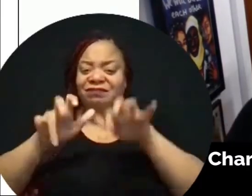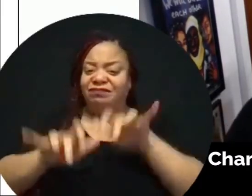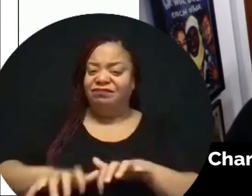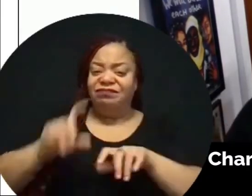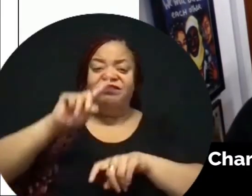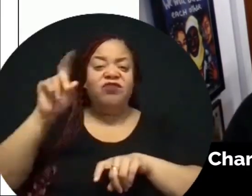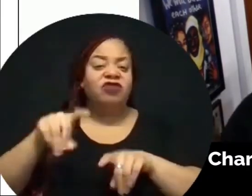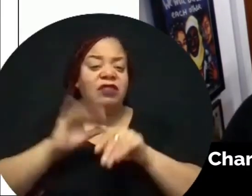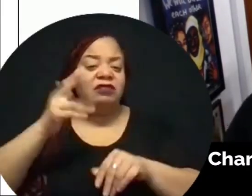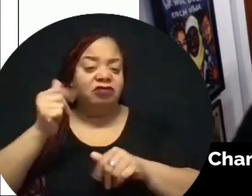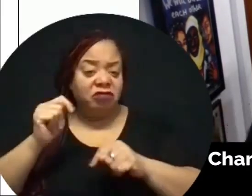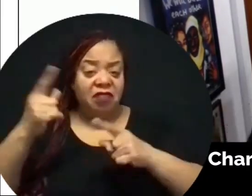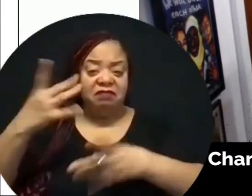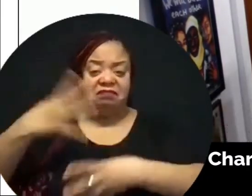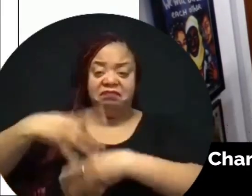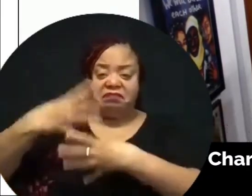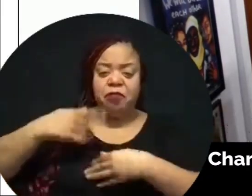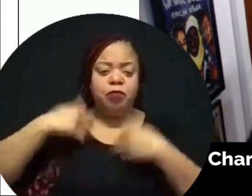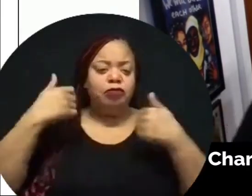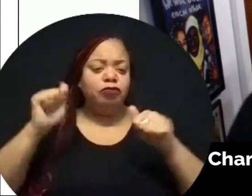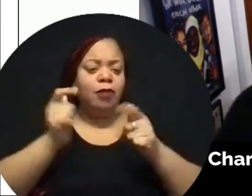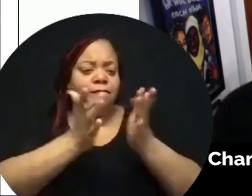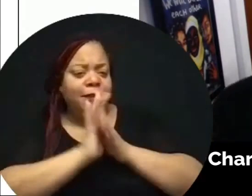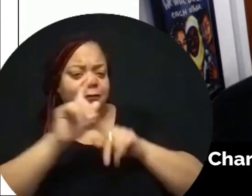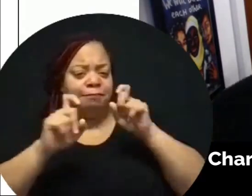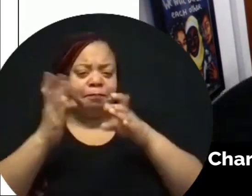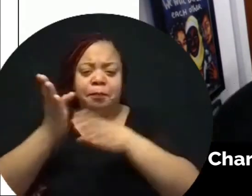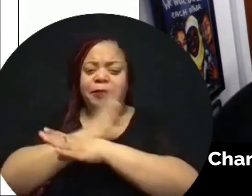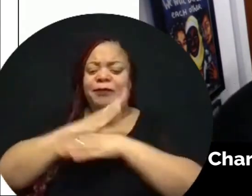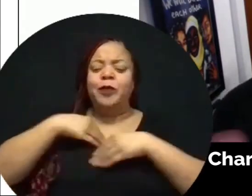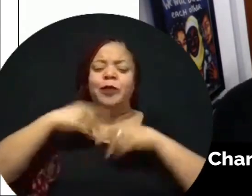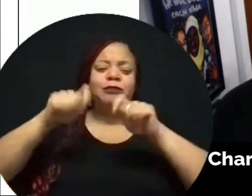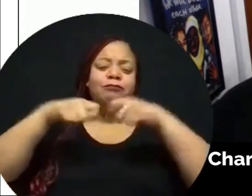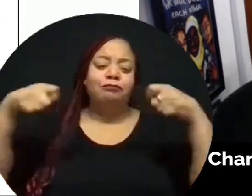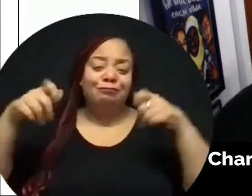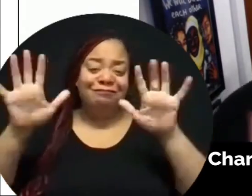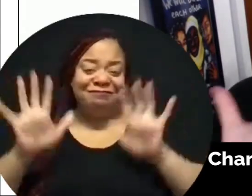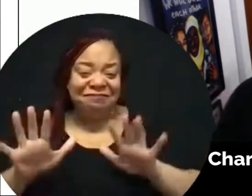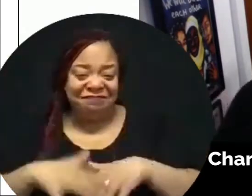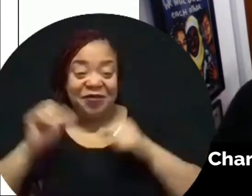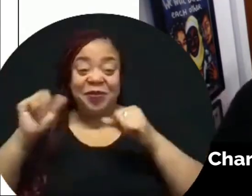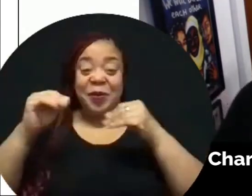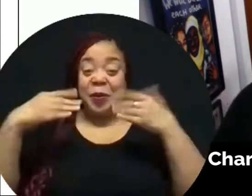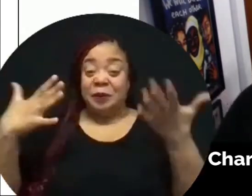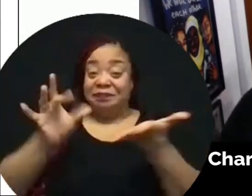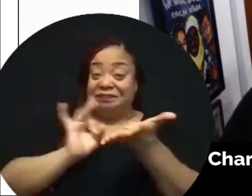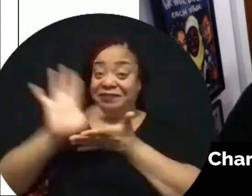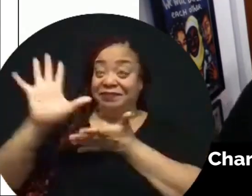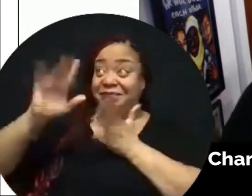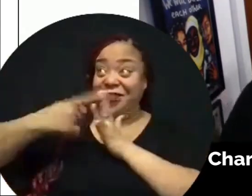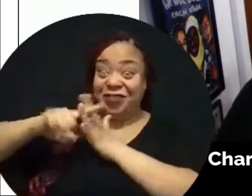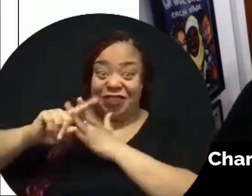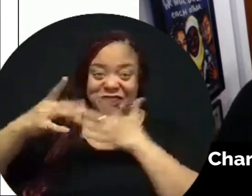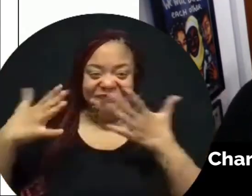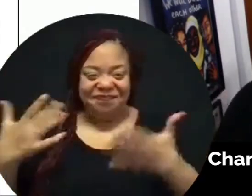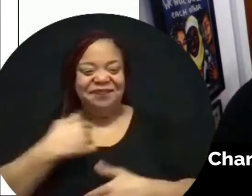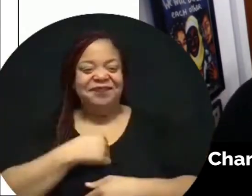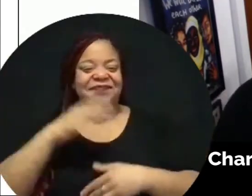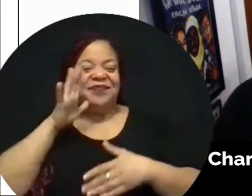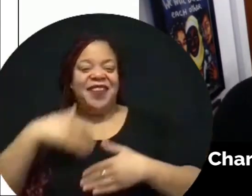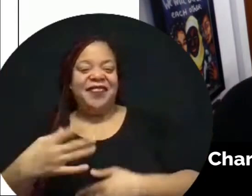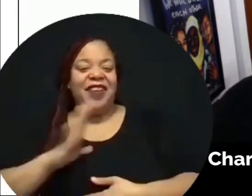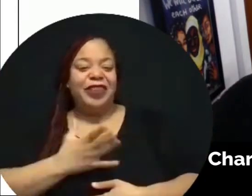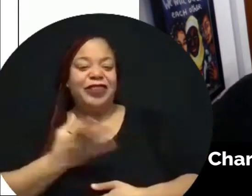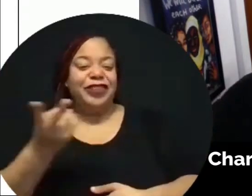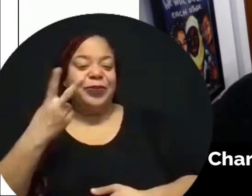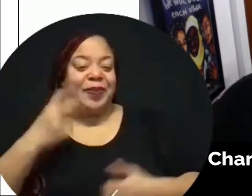panelists here with us introduce themselves, and the pre-recorded panelists will also introduce themselves in the videos as well. But just to kick us off,